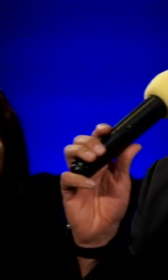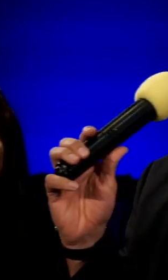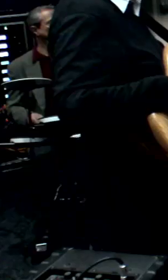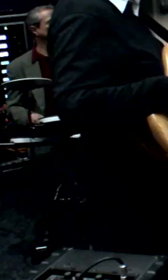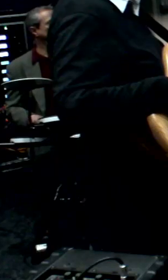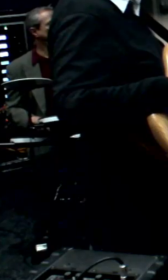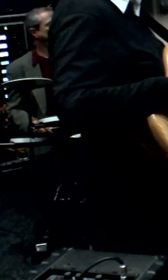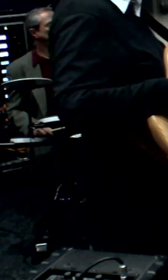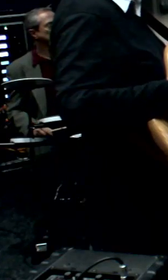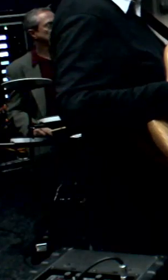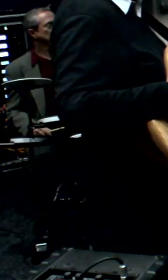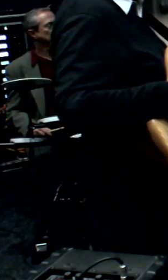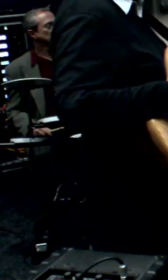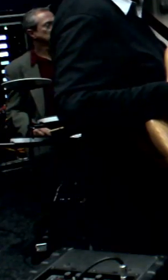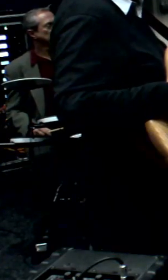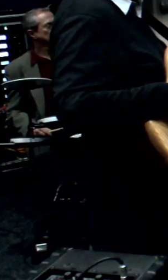Shine, Jesus, shine.